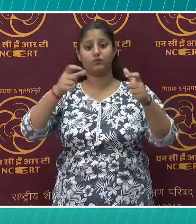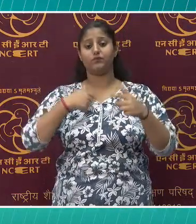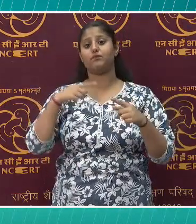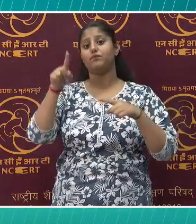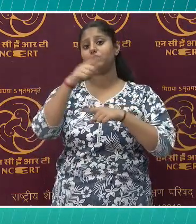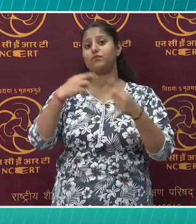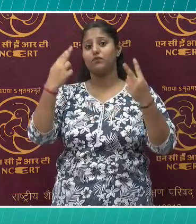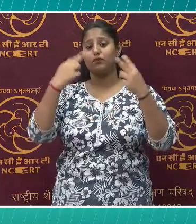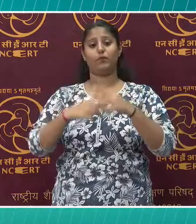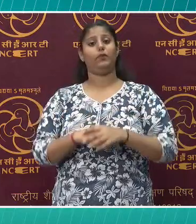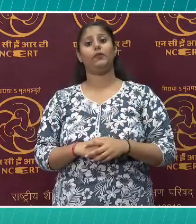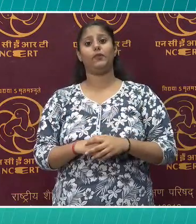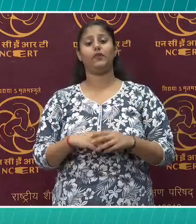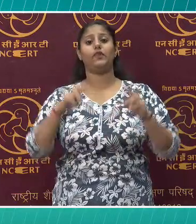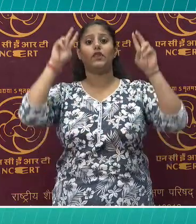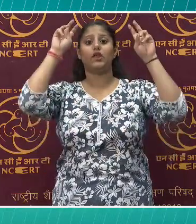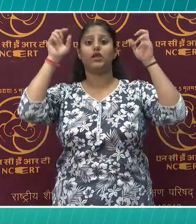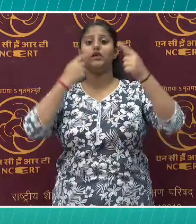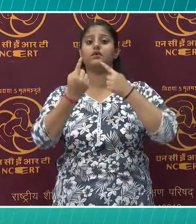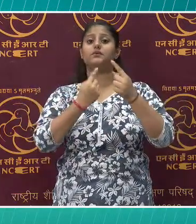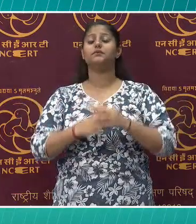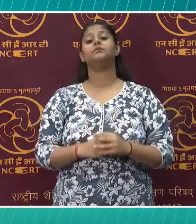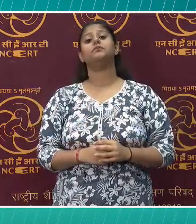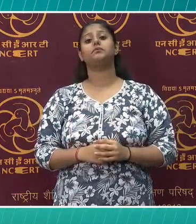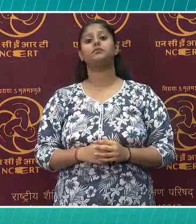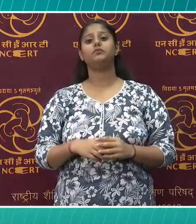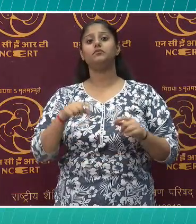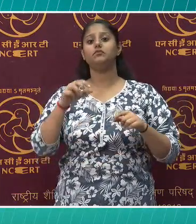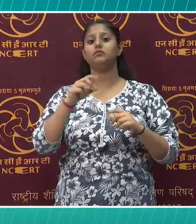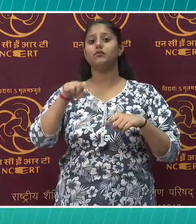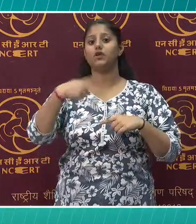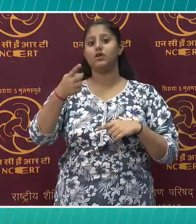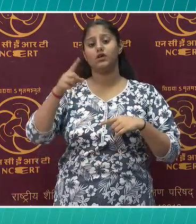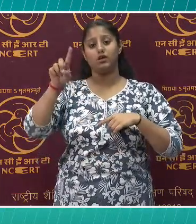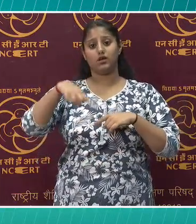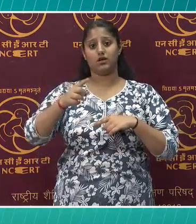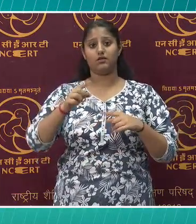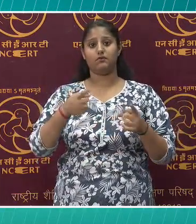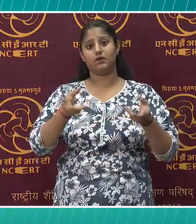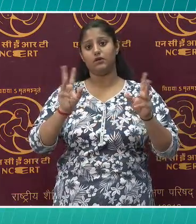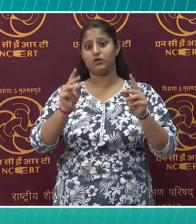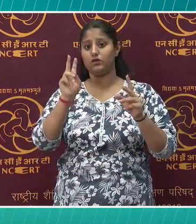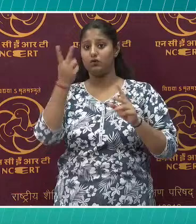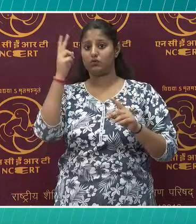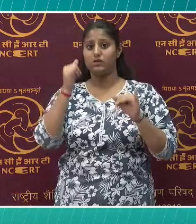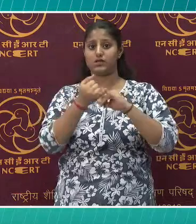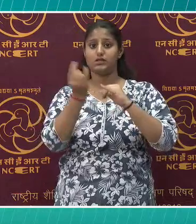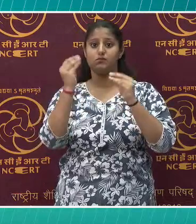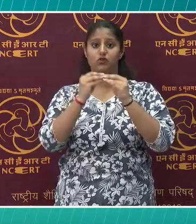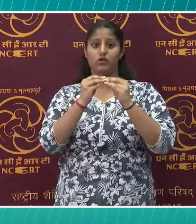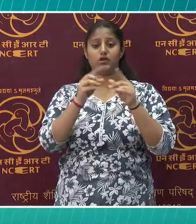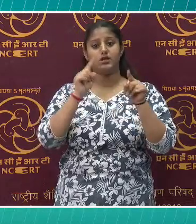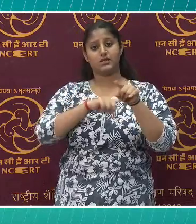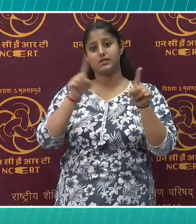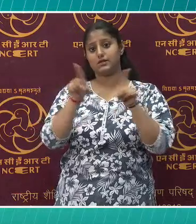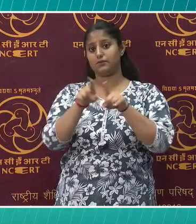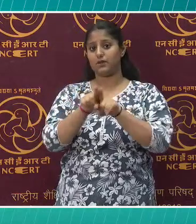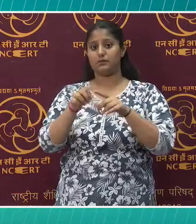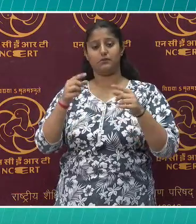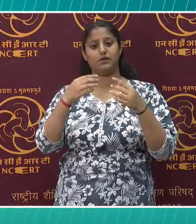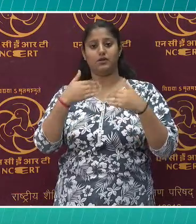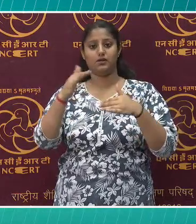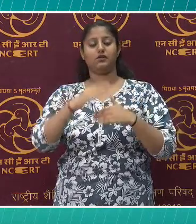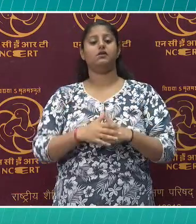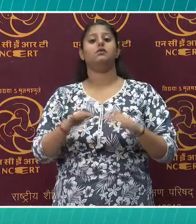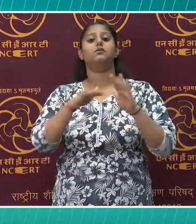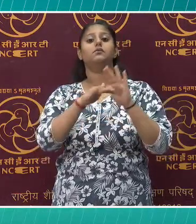us this series once again. So tomorrow we'll be back with another subject at the same time, 10 a.m. So